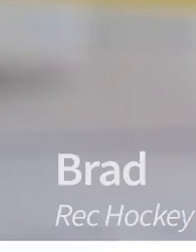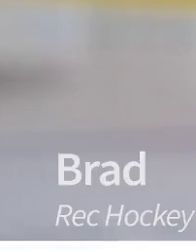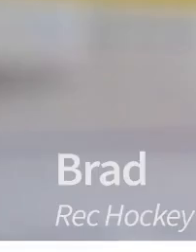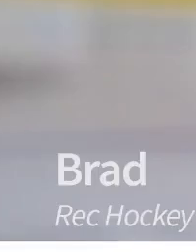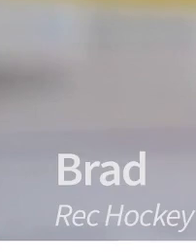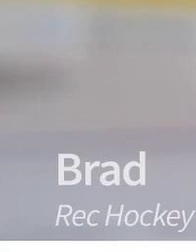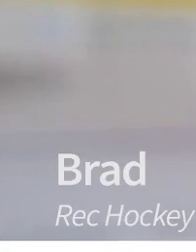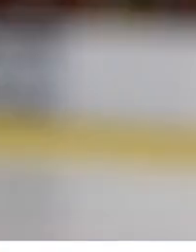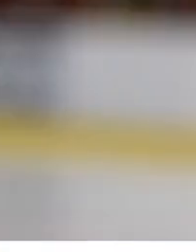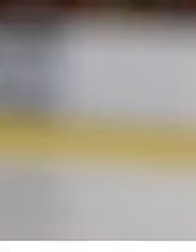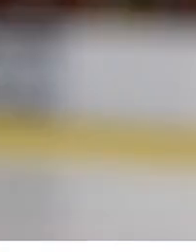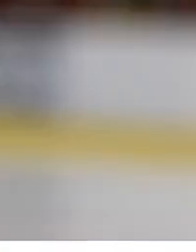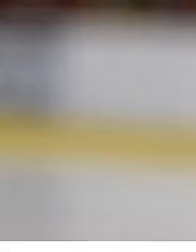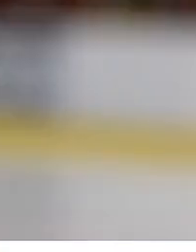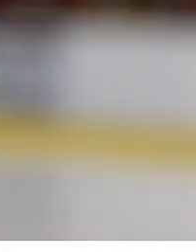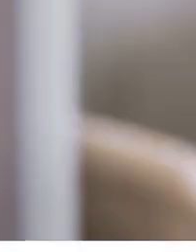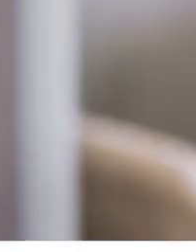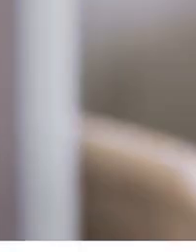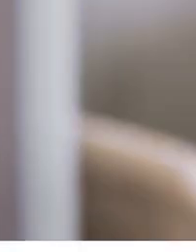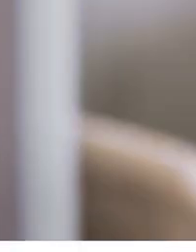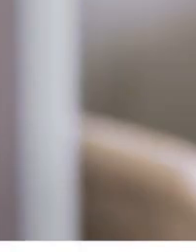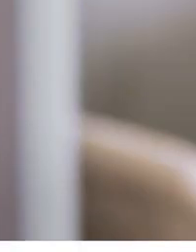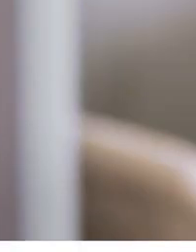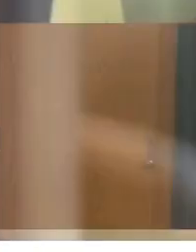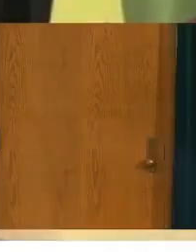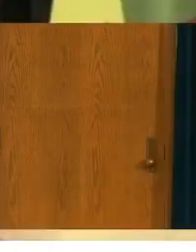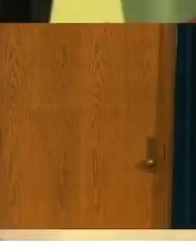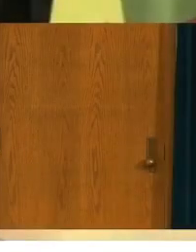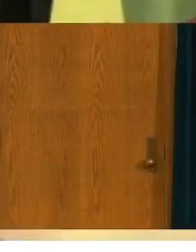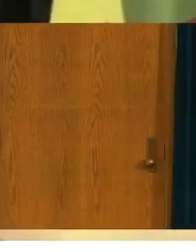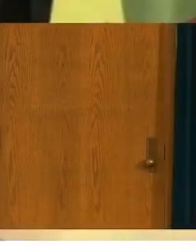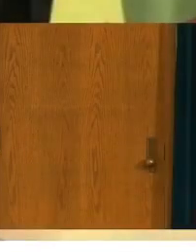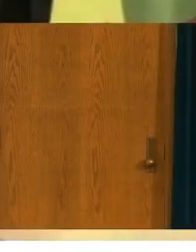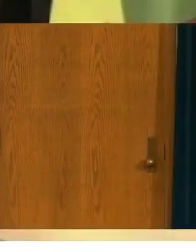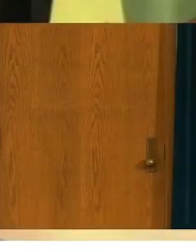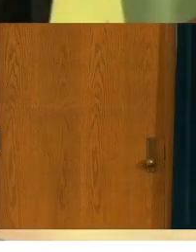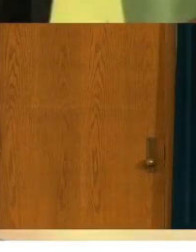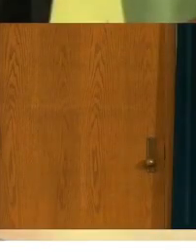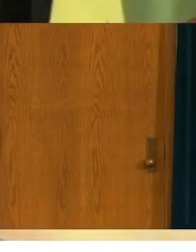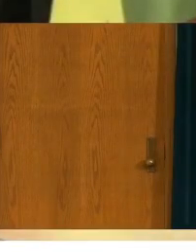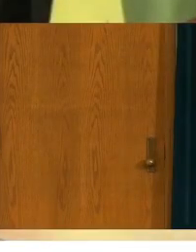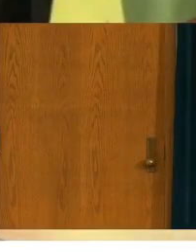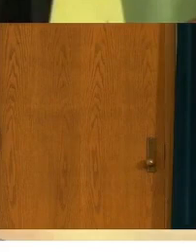to look forward to, the regular stuff. The job is very rewarding.